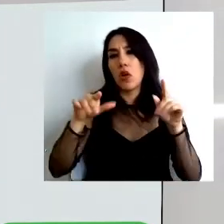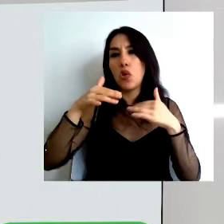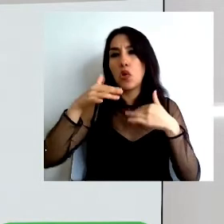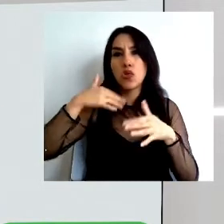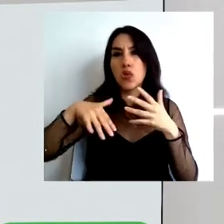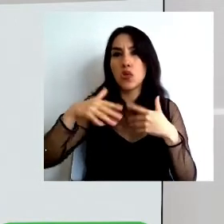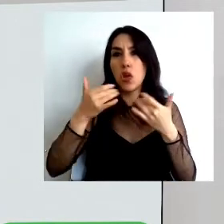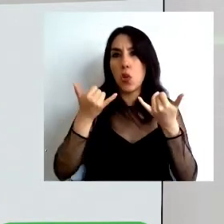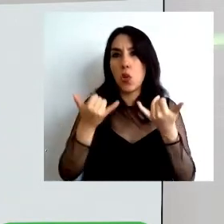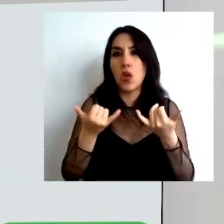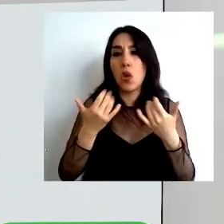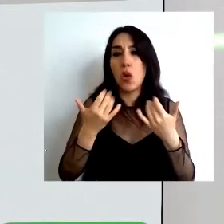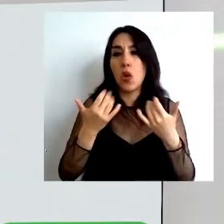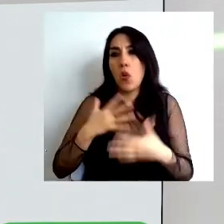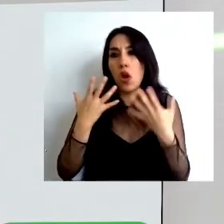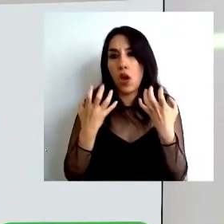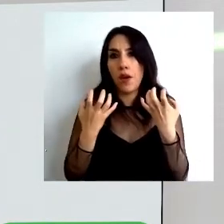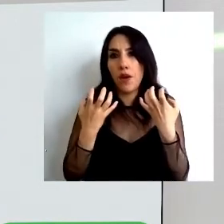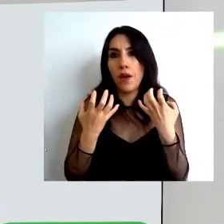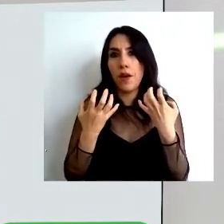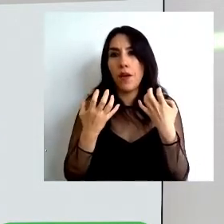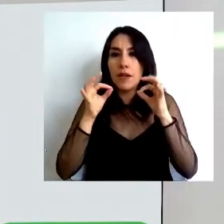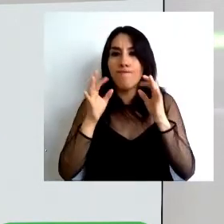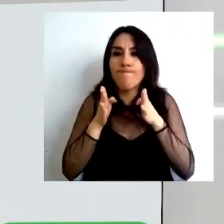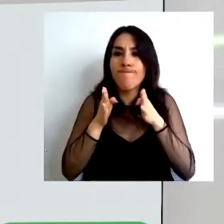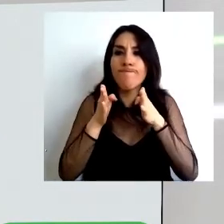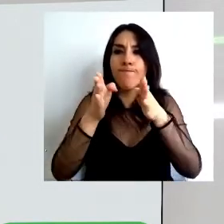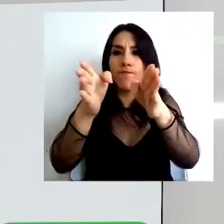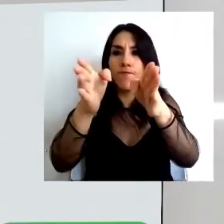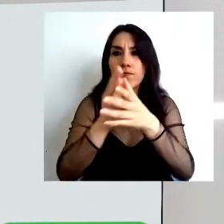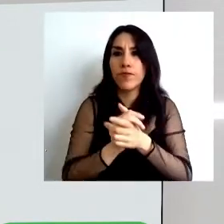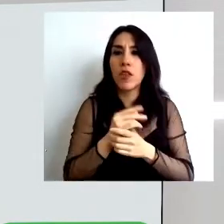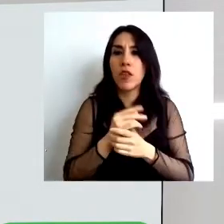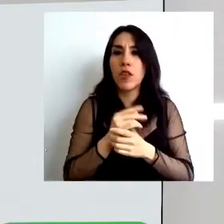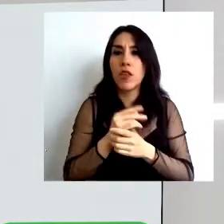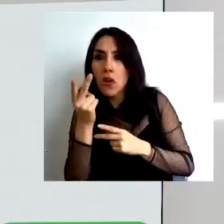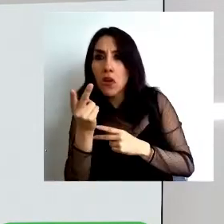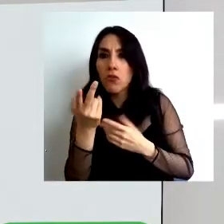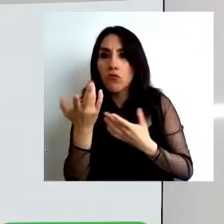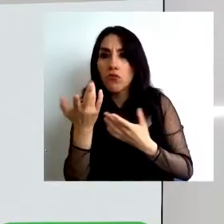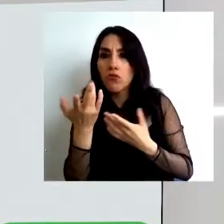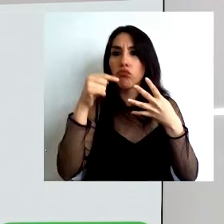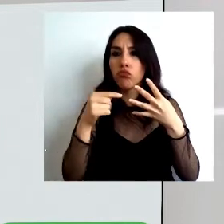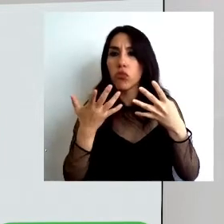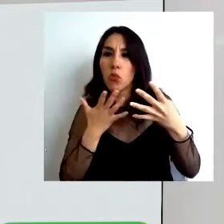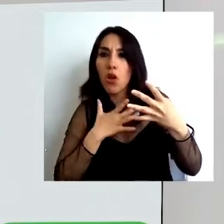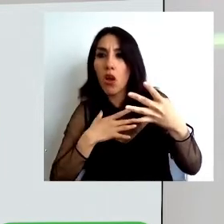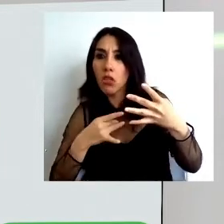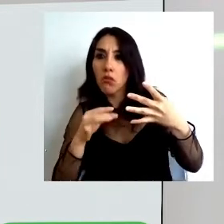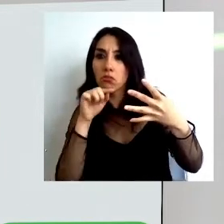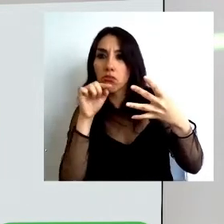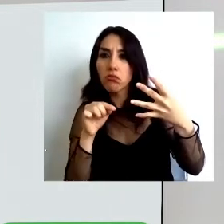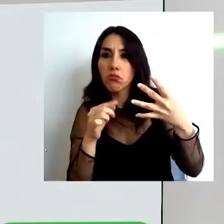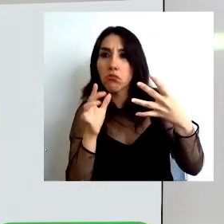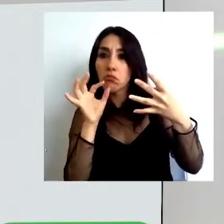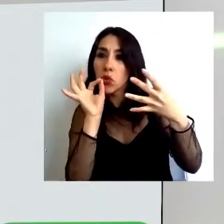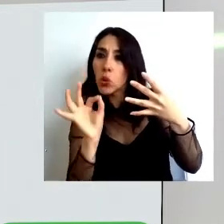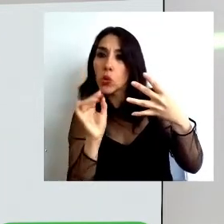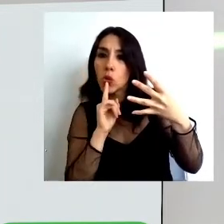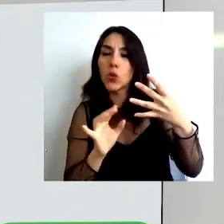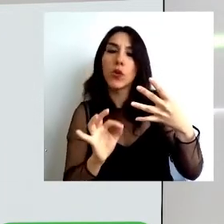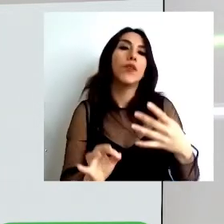they opened up through a social franchise approach and started mobilizing and helping many other actors in many